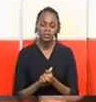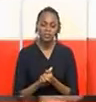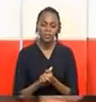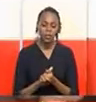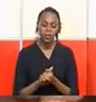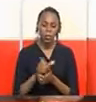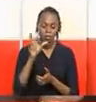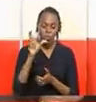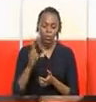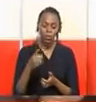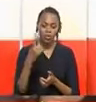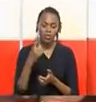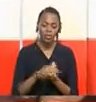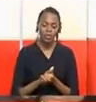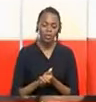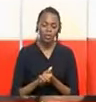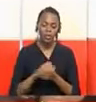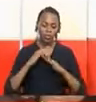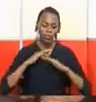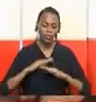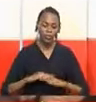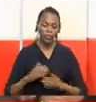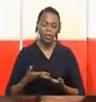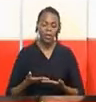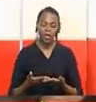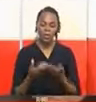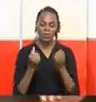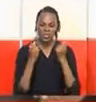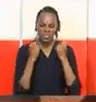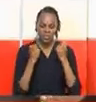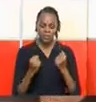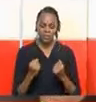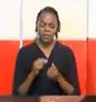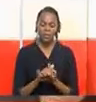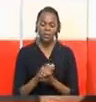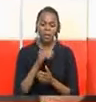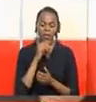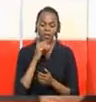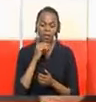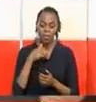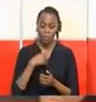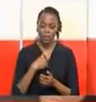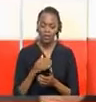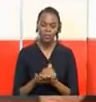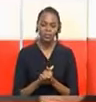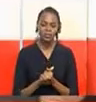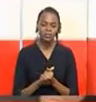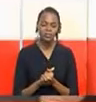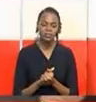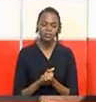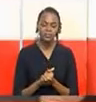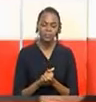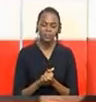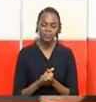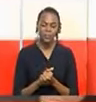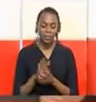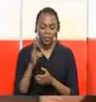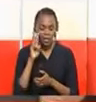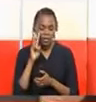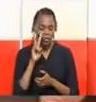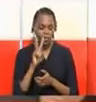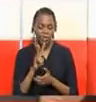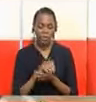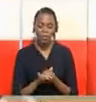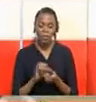saw, which calmed me down and gave me confidence that evening, was my dad's. He watched as I hosted